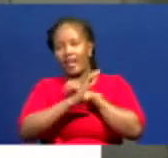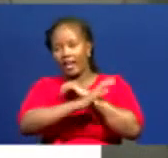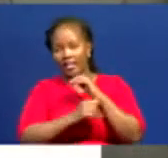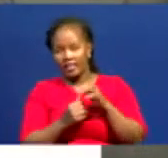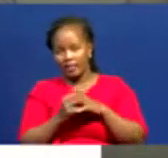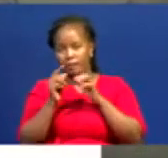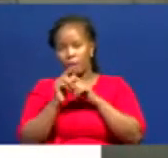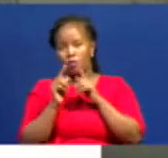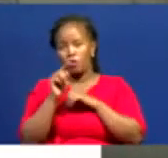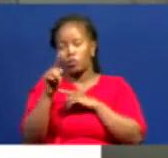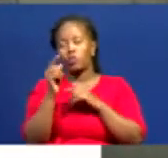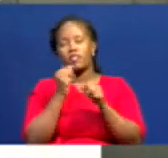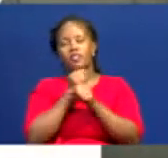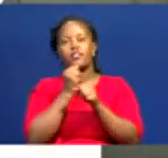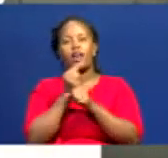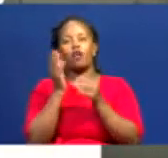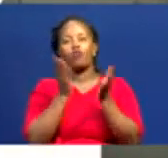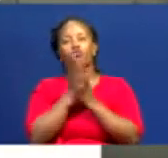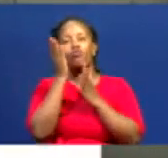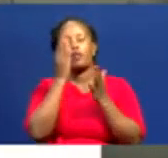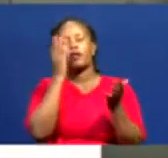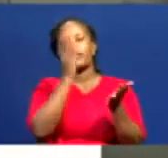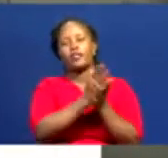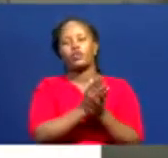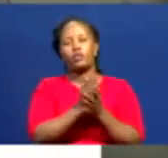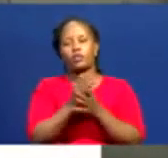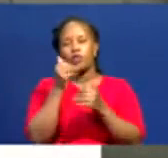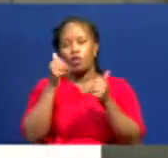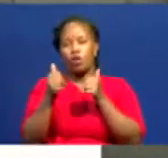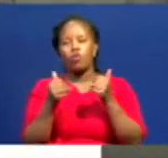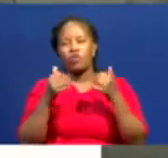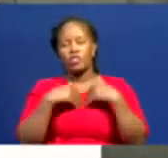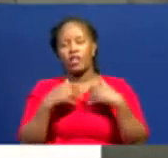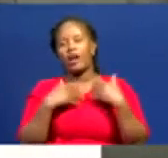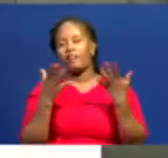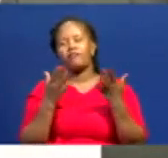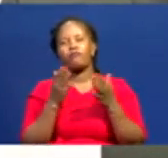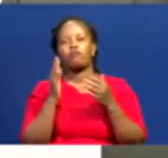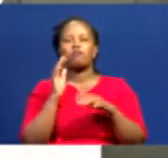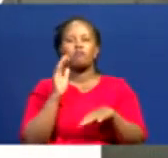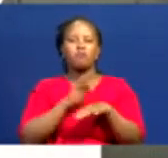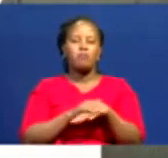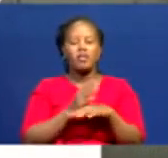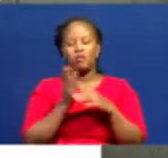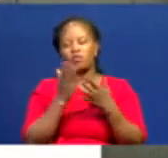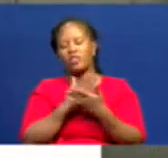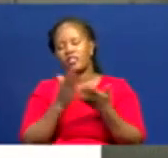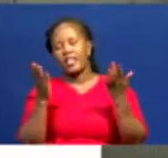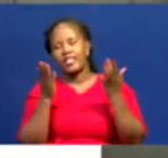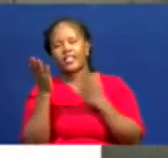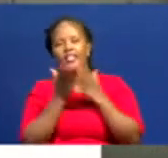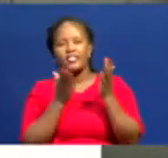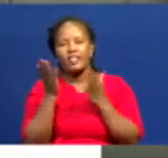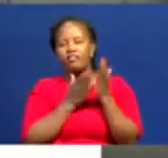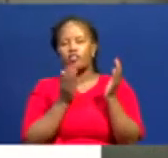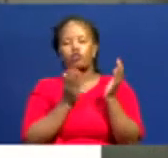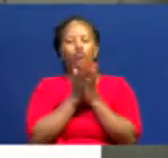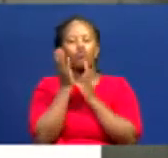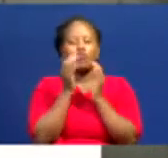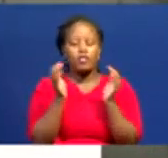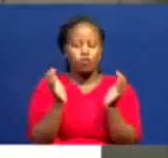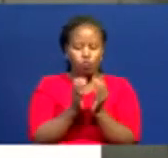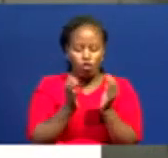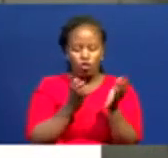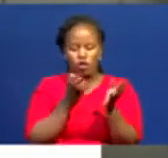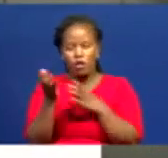what we call accreditation. Accreditation provides the confidence that the goods and services produced by SMEs or big countries is